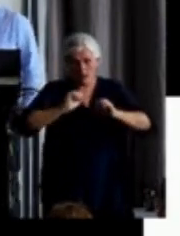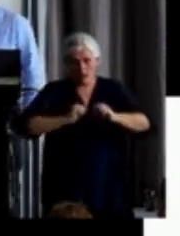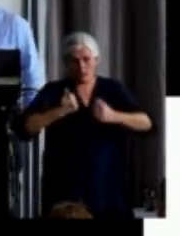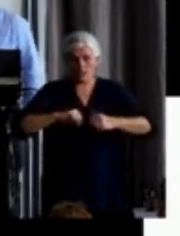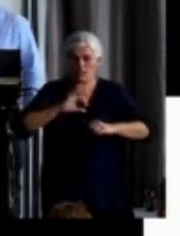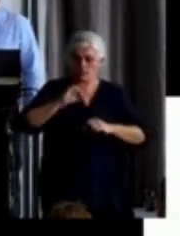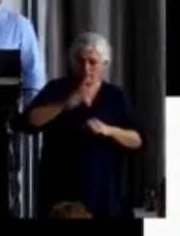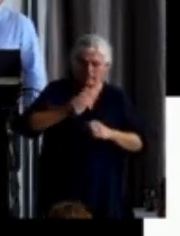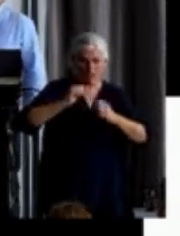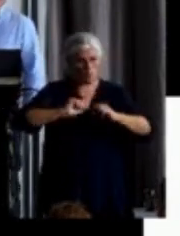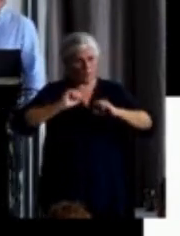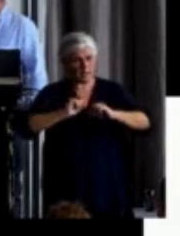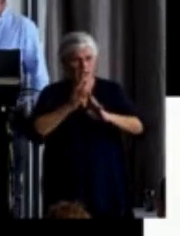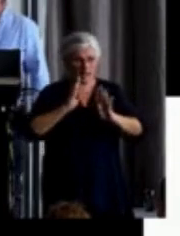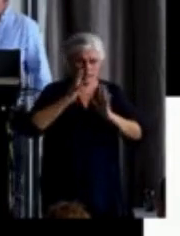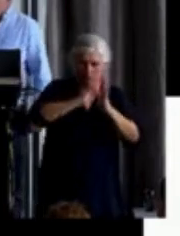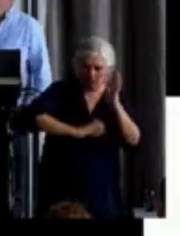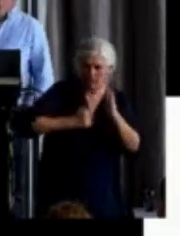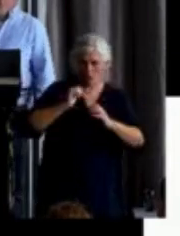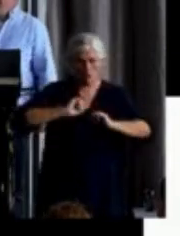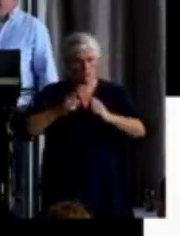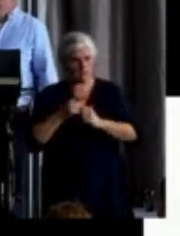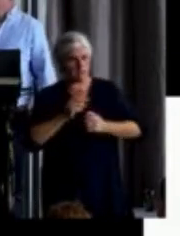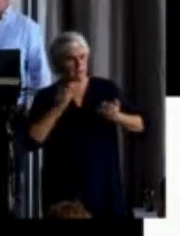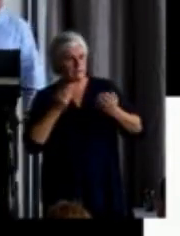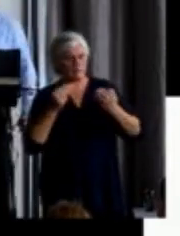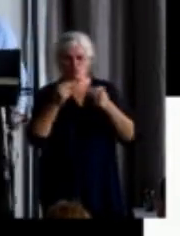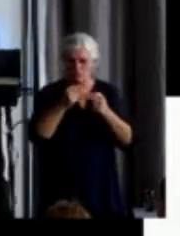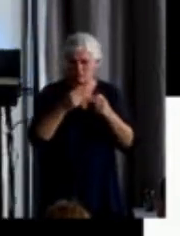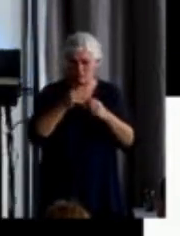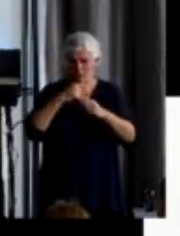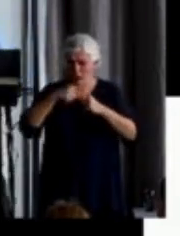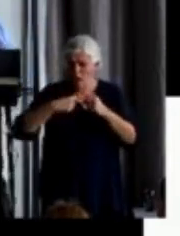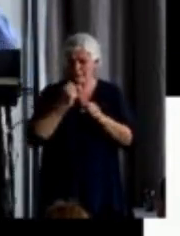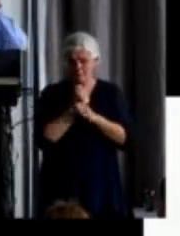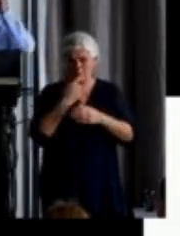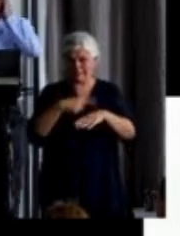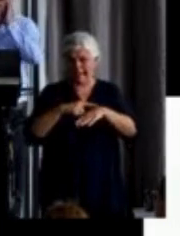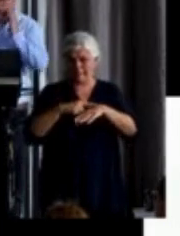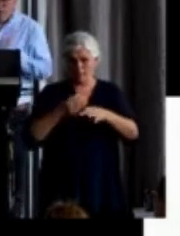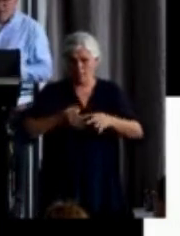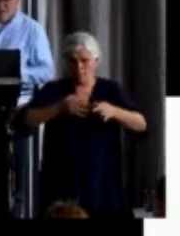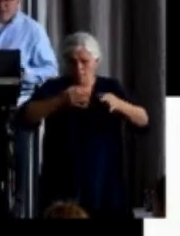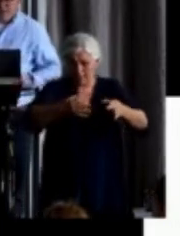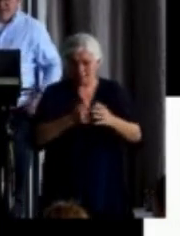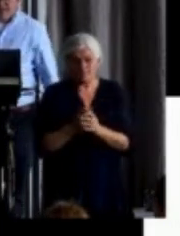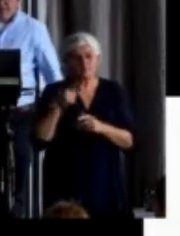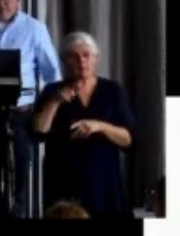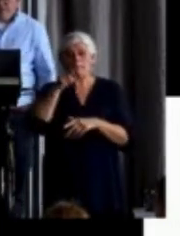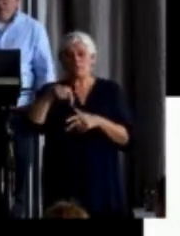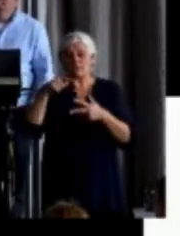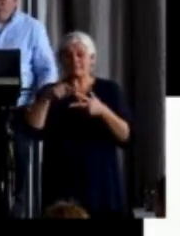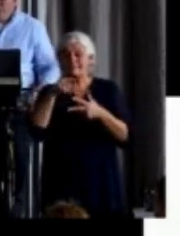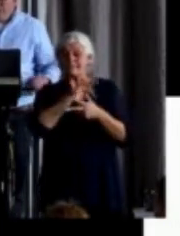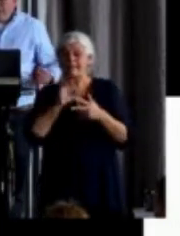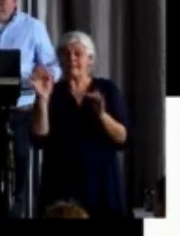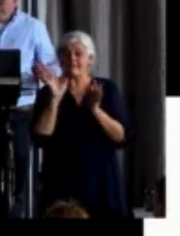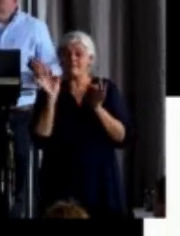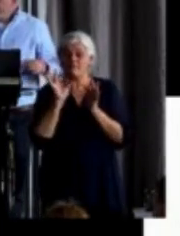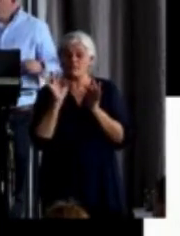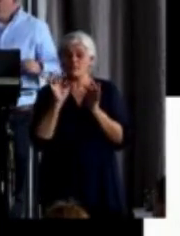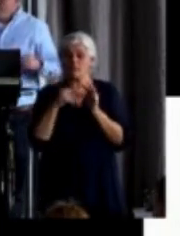doctor, waiting list, waiting to see the practice nurse. It is always a burden. So what this person then said, fear of